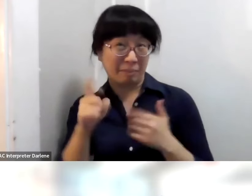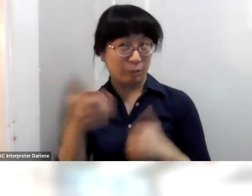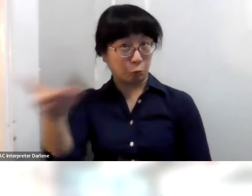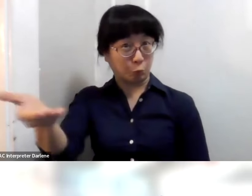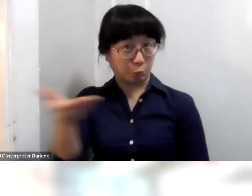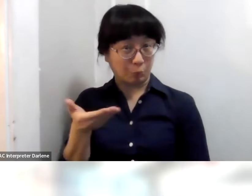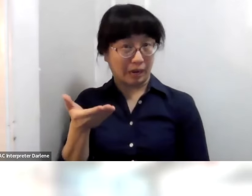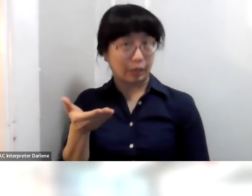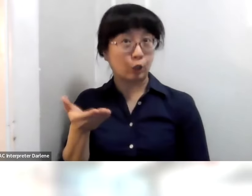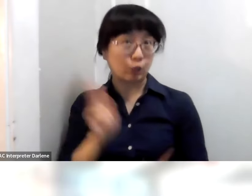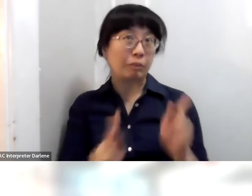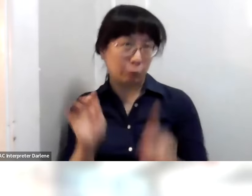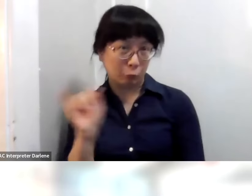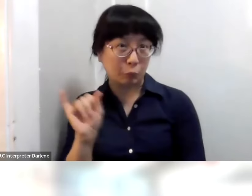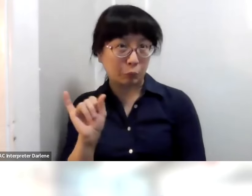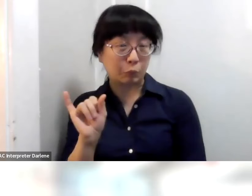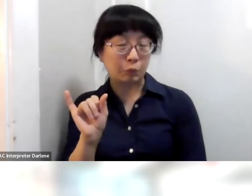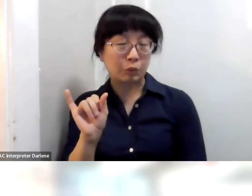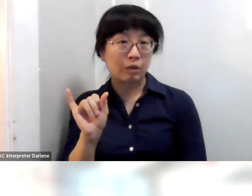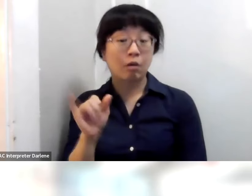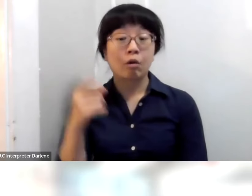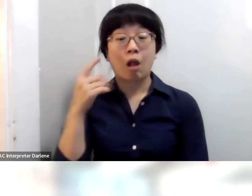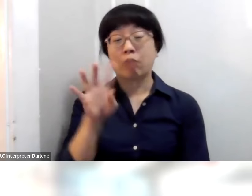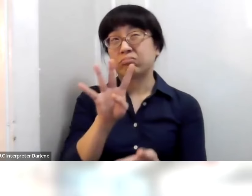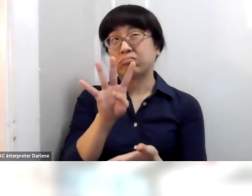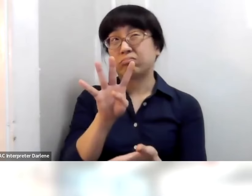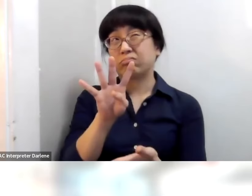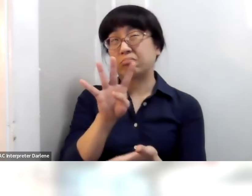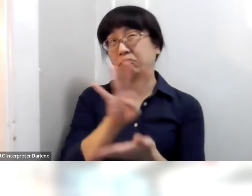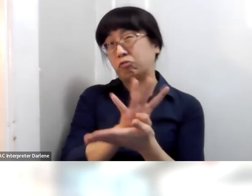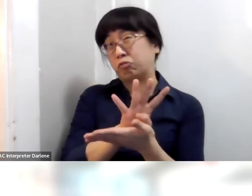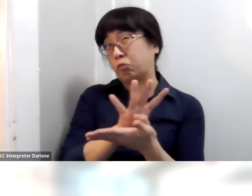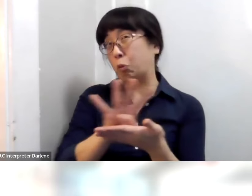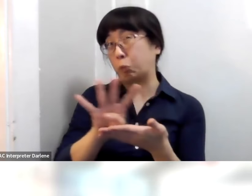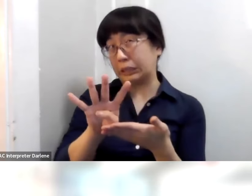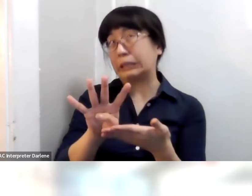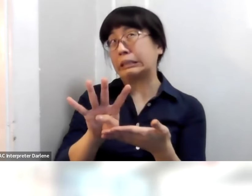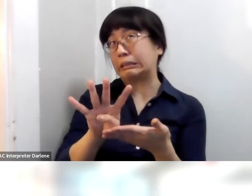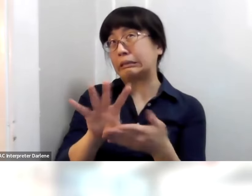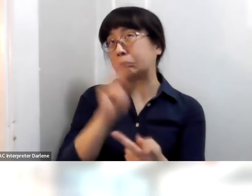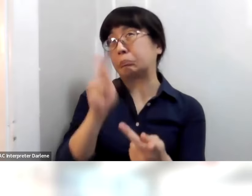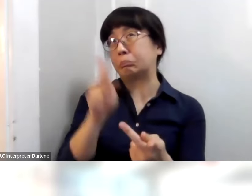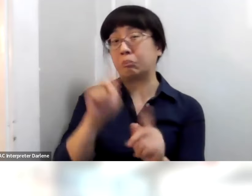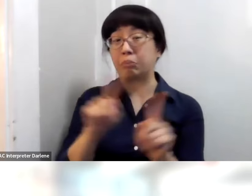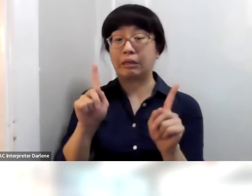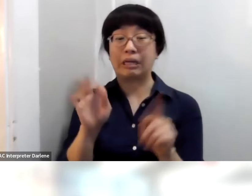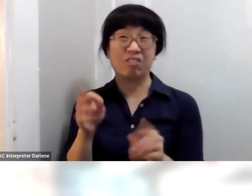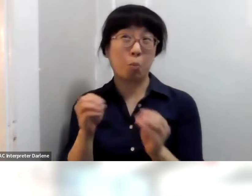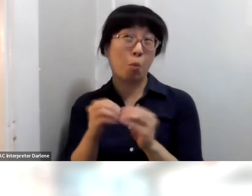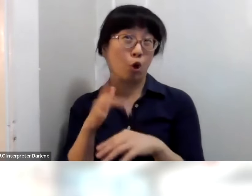folks on our end as well too. 4 weeks, I would say, would be a sweet spot, but if you can get us to us a little